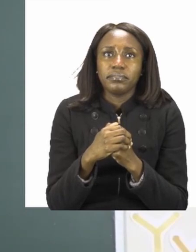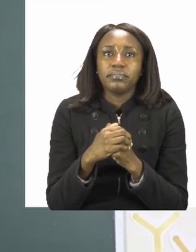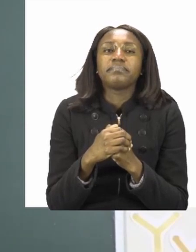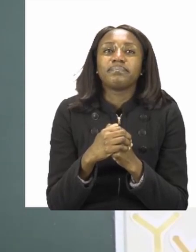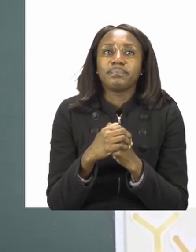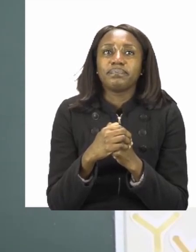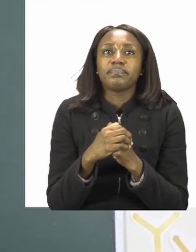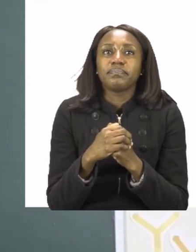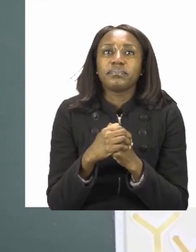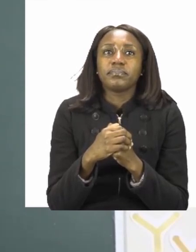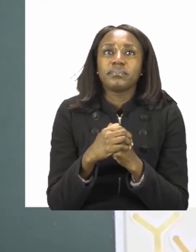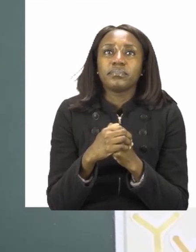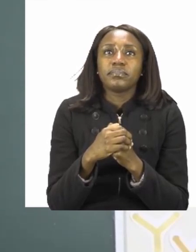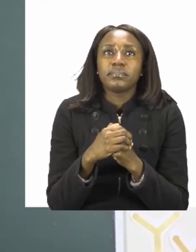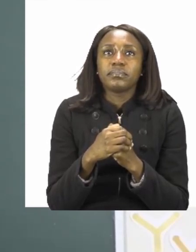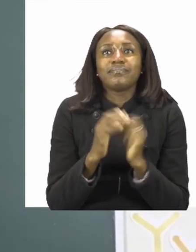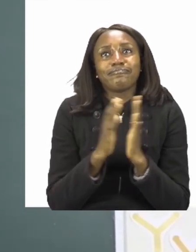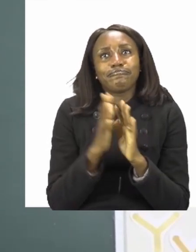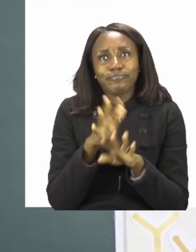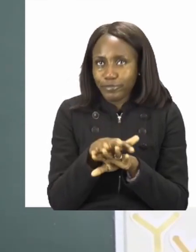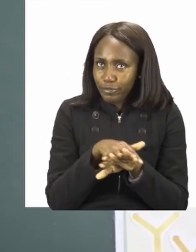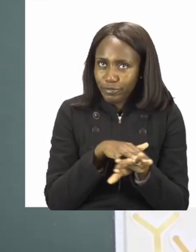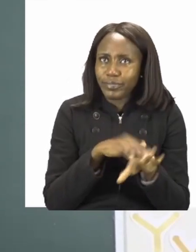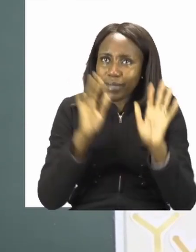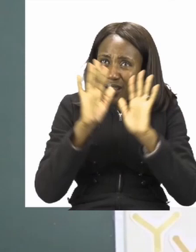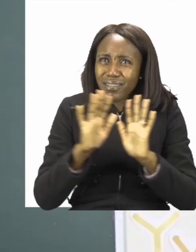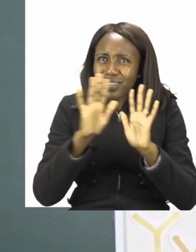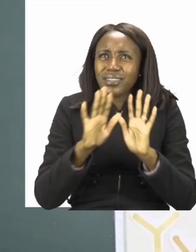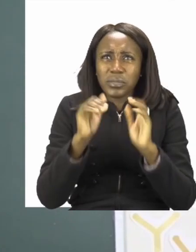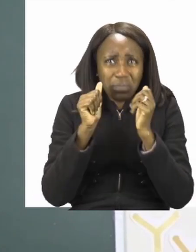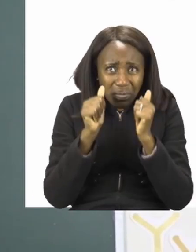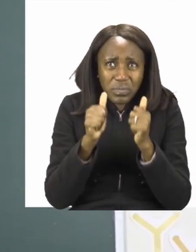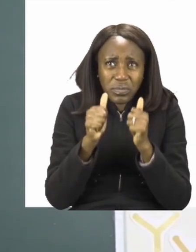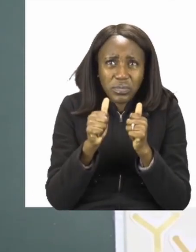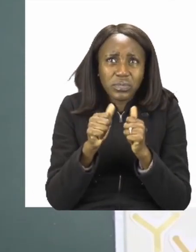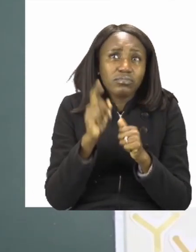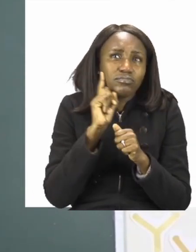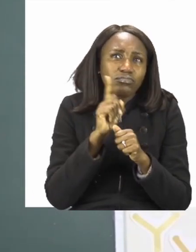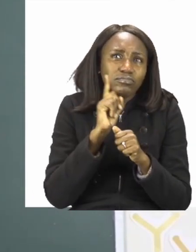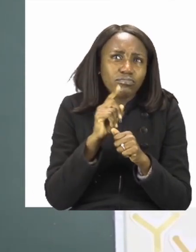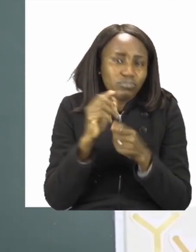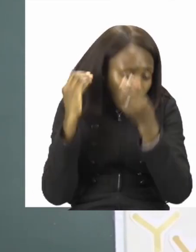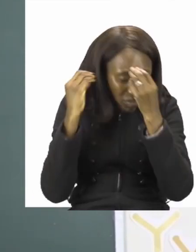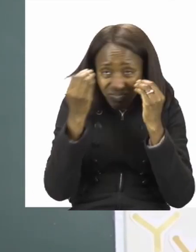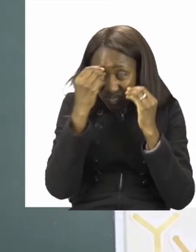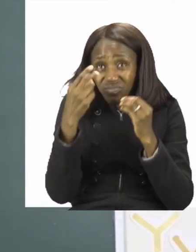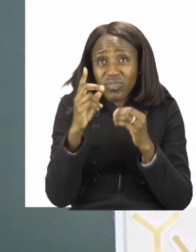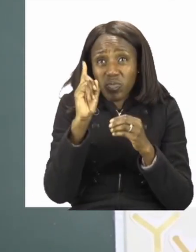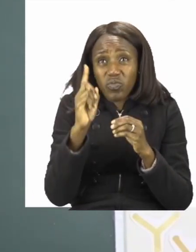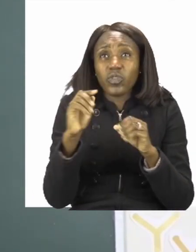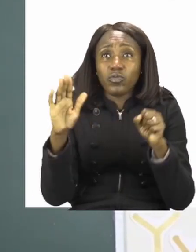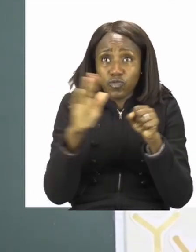out. So take your time when you are coloring the bottles. Remember, we want one that is full, one that